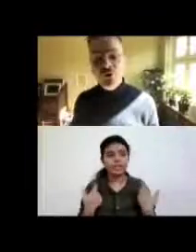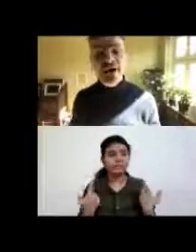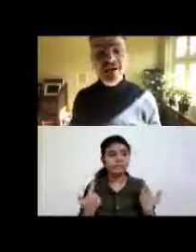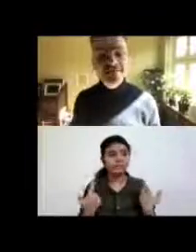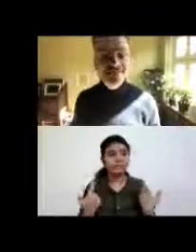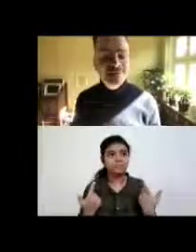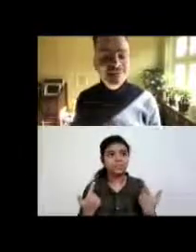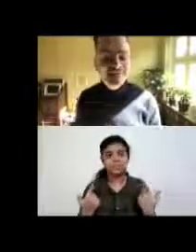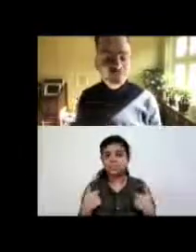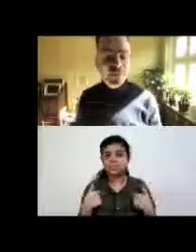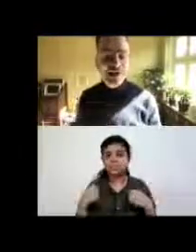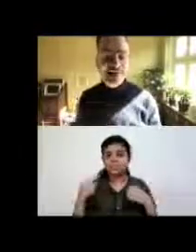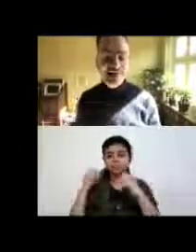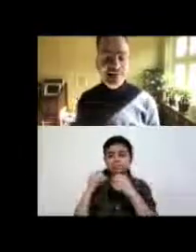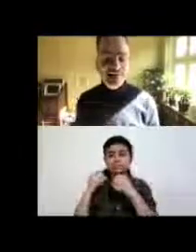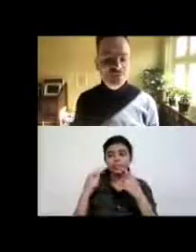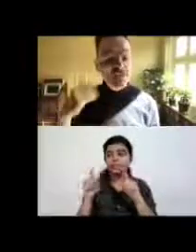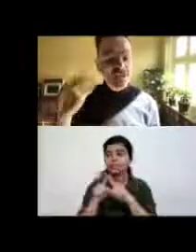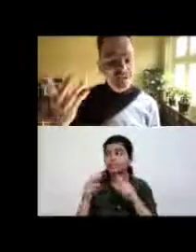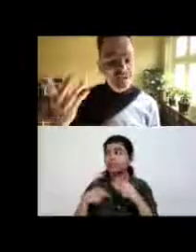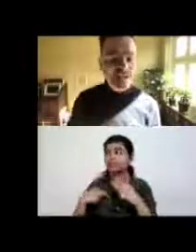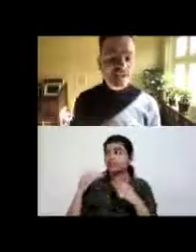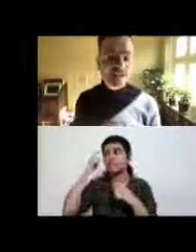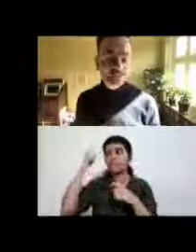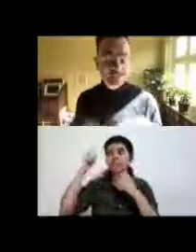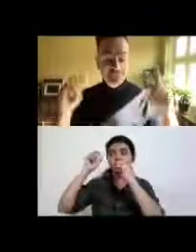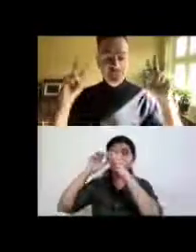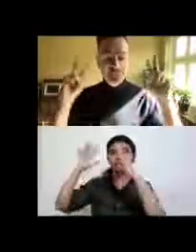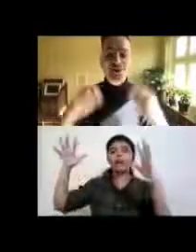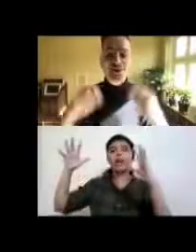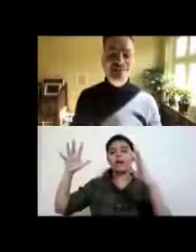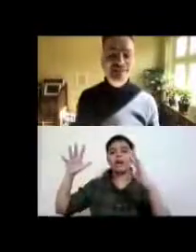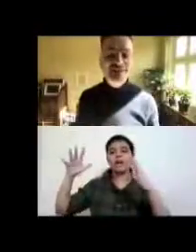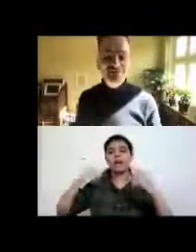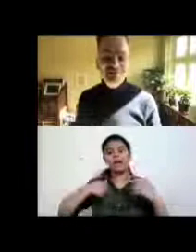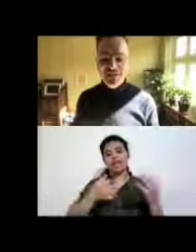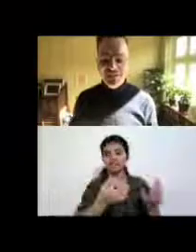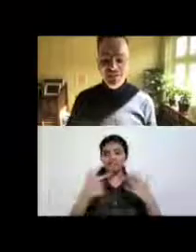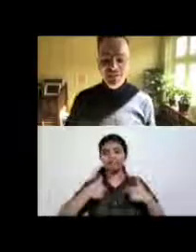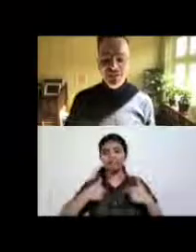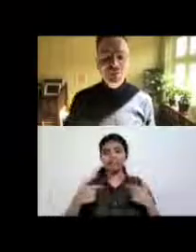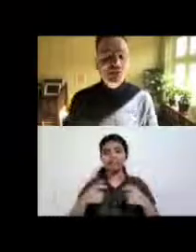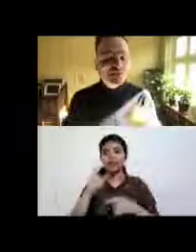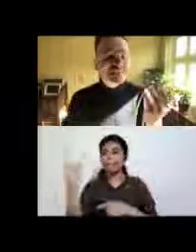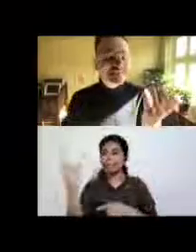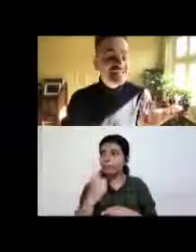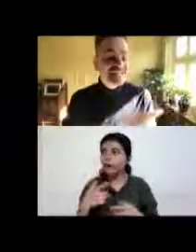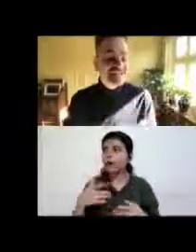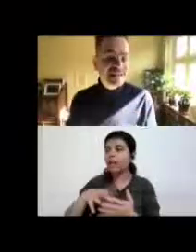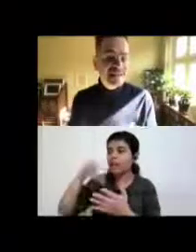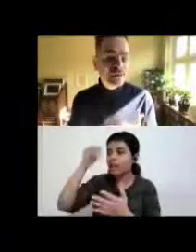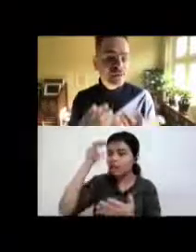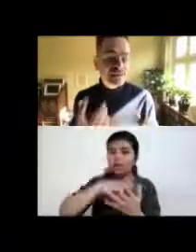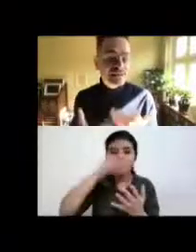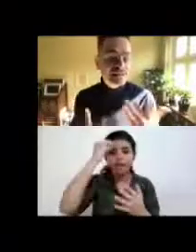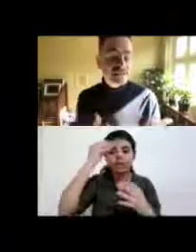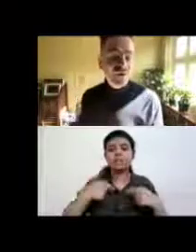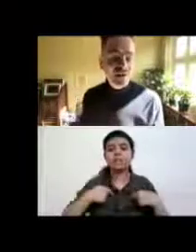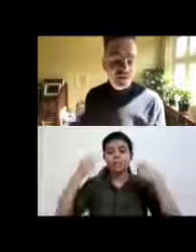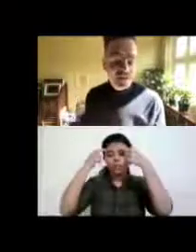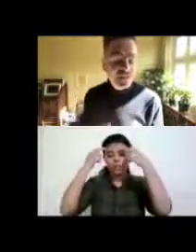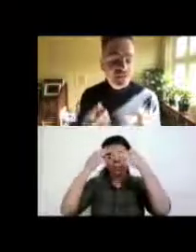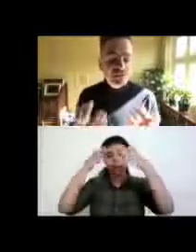our horizons gets widened and we are understanding the world a little bit better. Because this is exactly what this